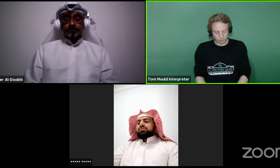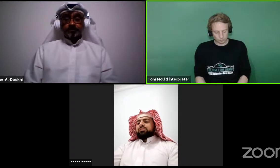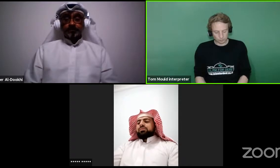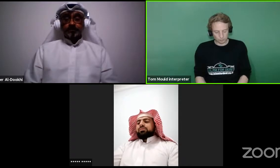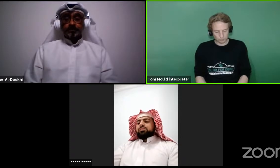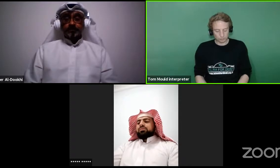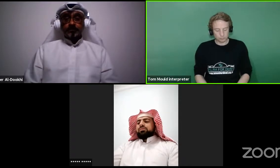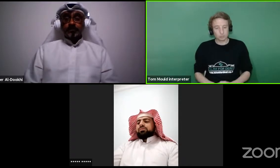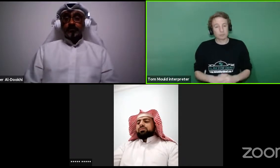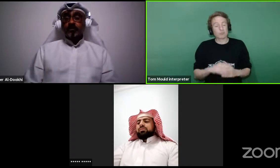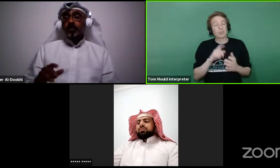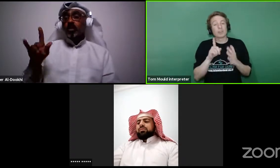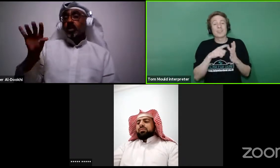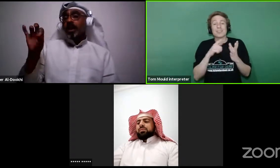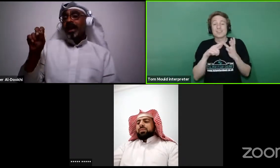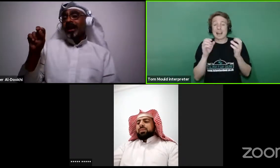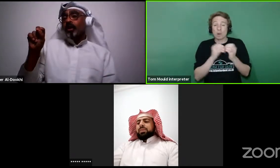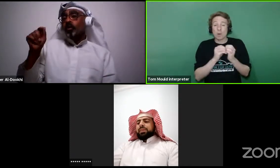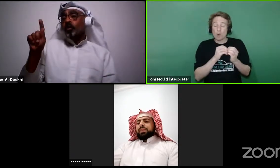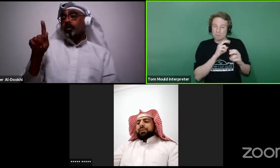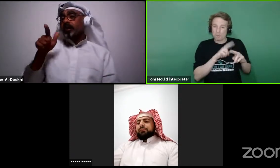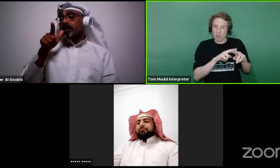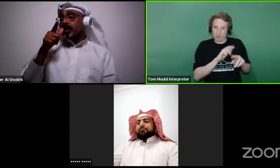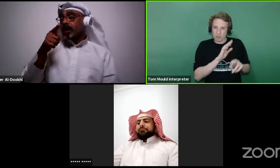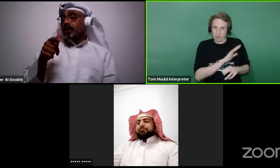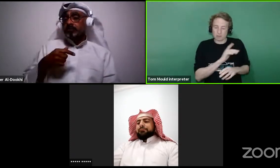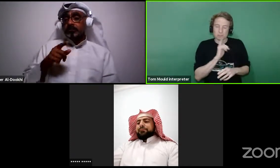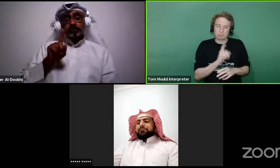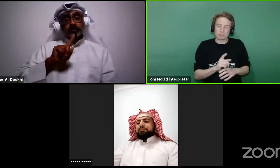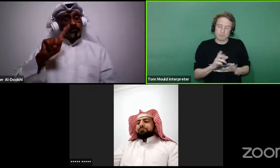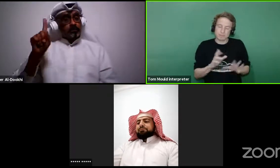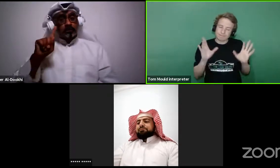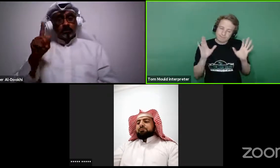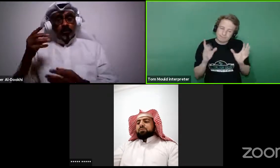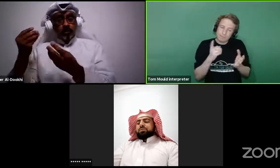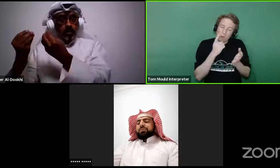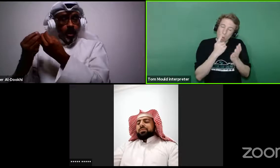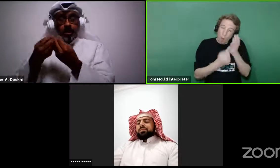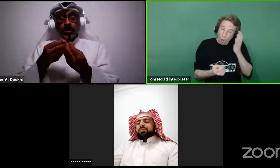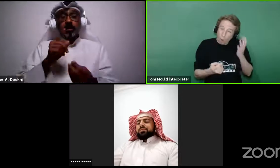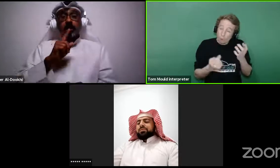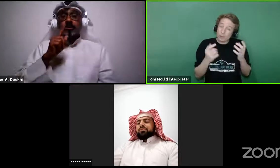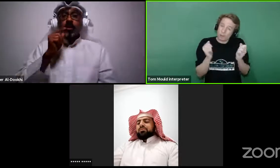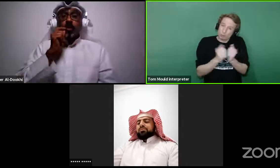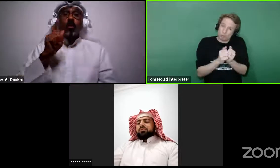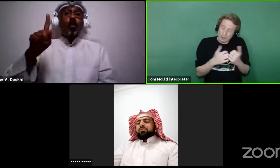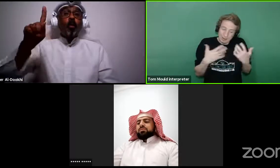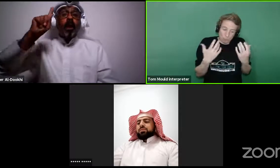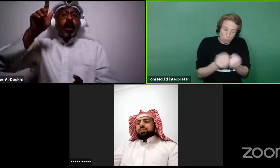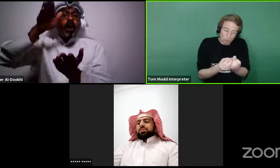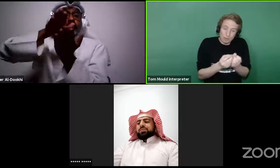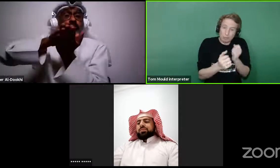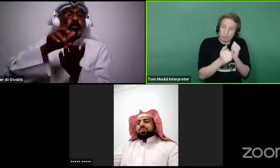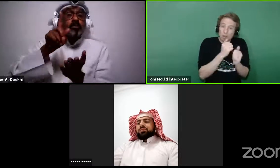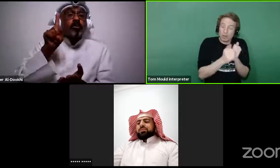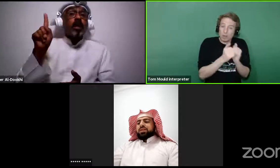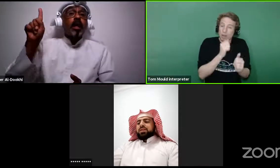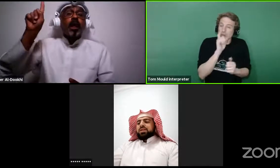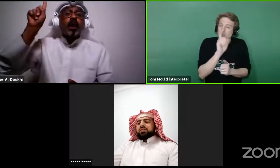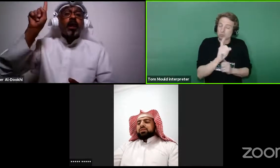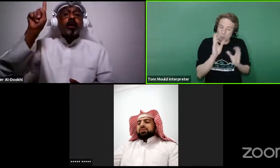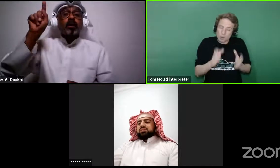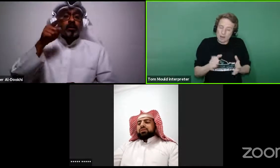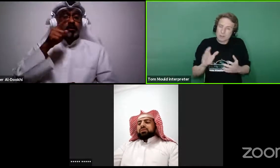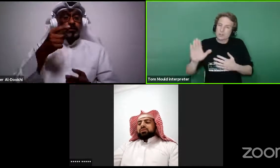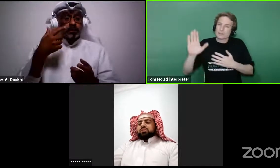Jacob, their father, said, I will not send him with you until you swear a solemn oath to me in Allah's name that you will bring